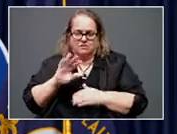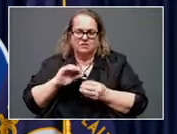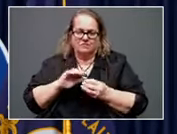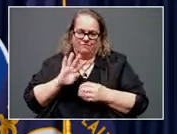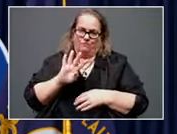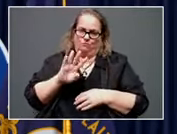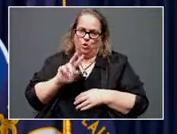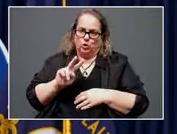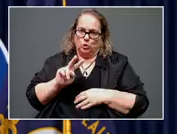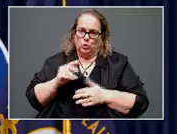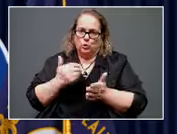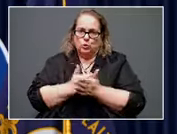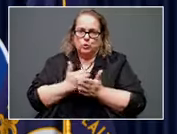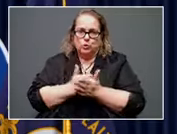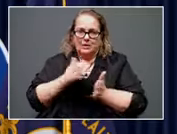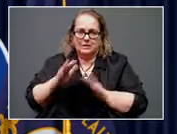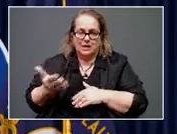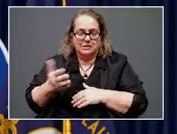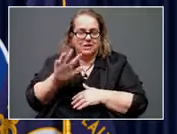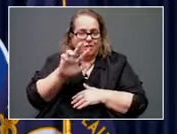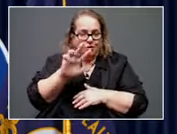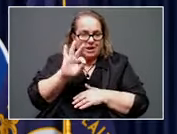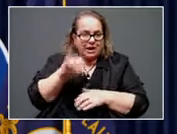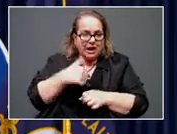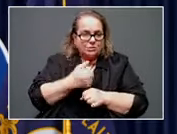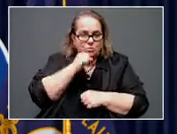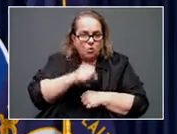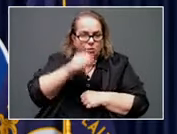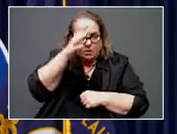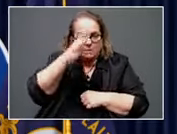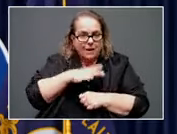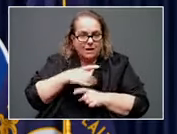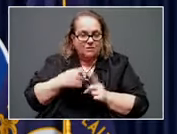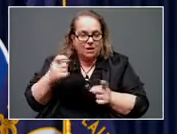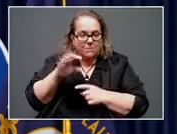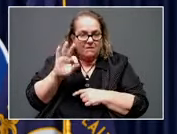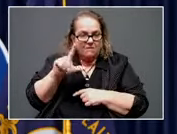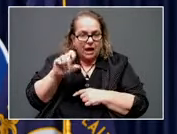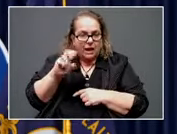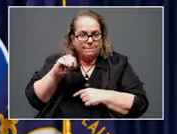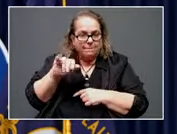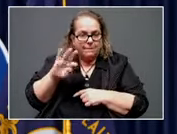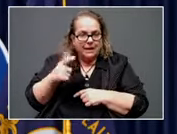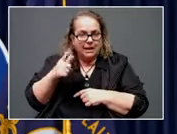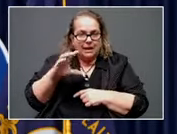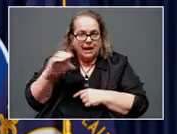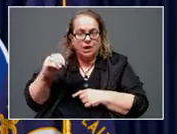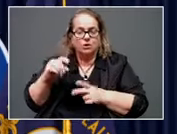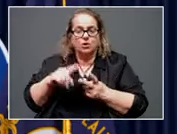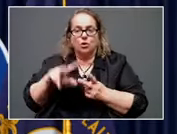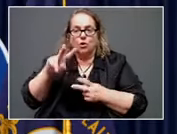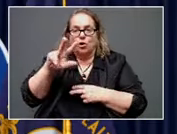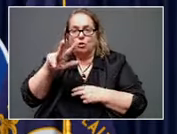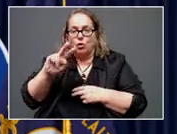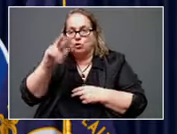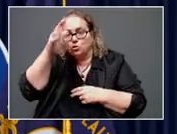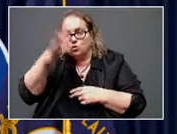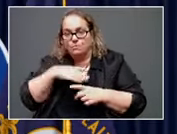deaths. They include a 39-year-old man from Fleming County, a 32-year-old man from Letcher County,